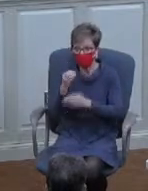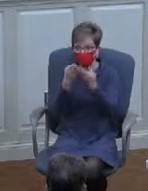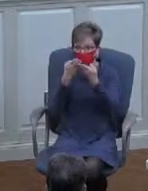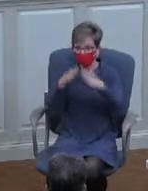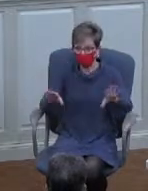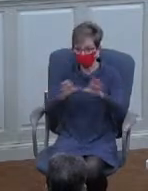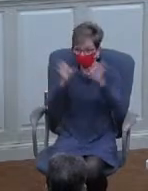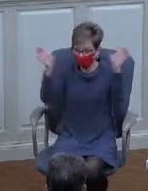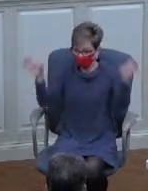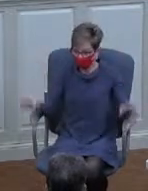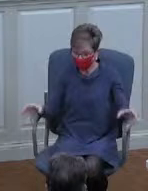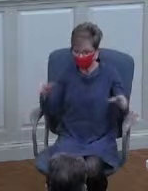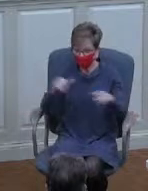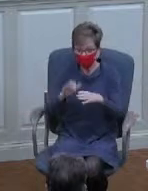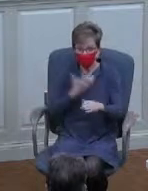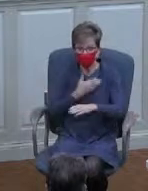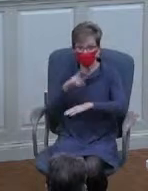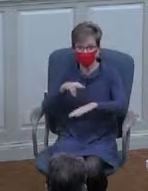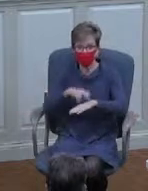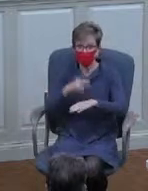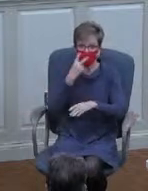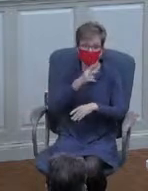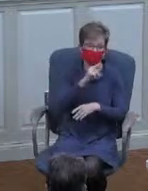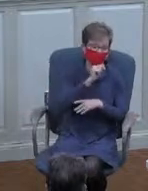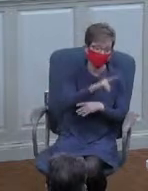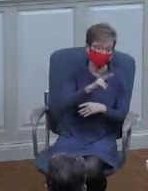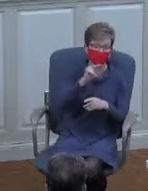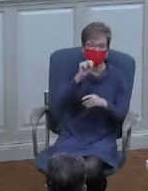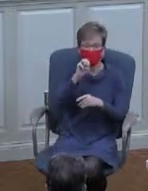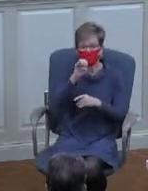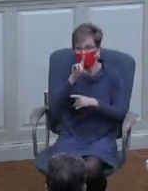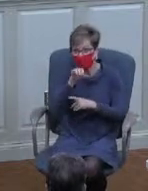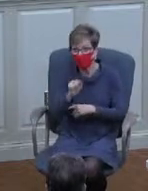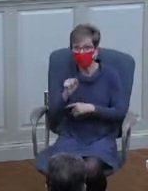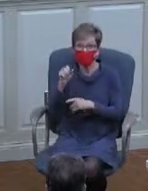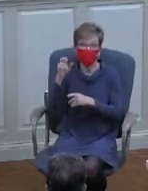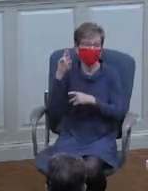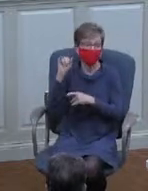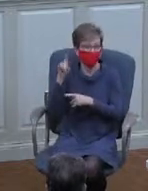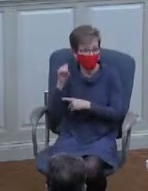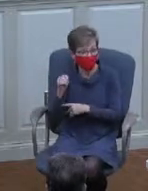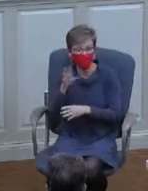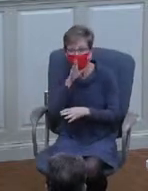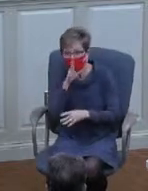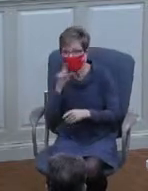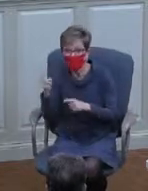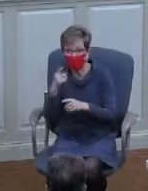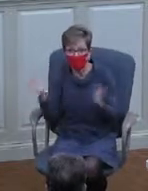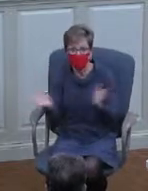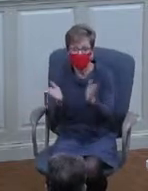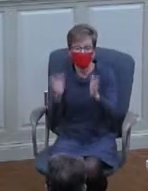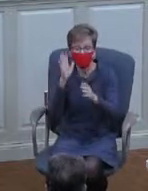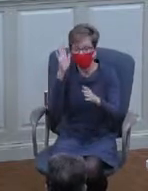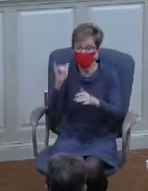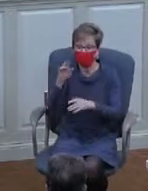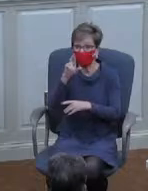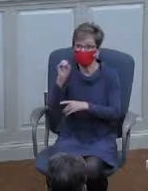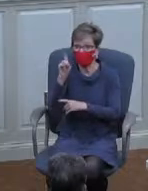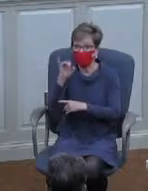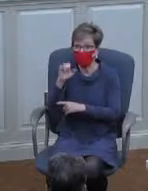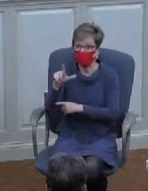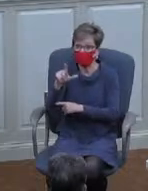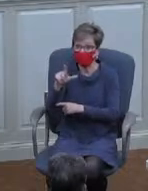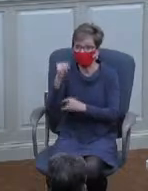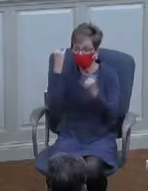the rift on social media, on talk radio, on certain news networks motivated by radical ideologies.